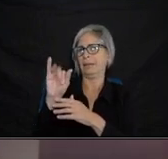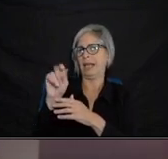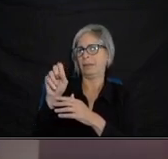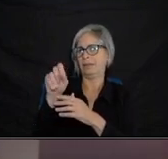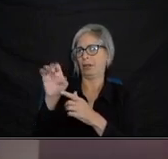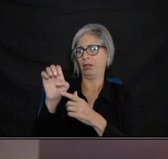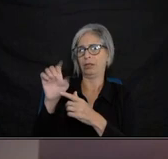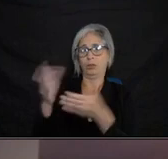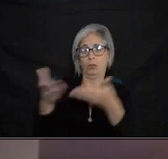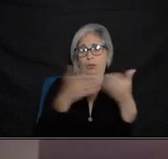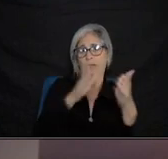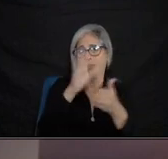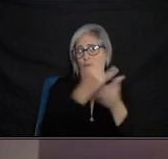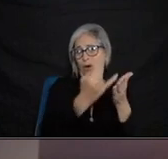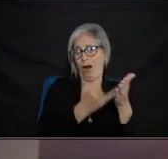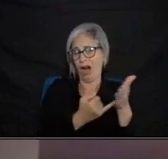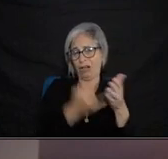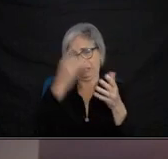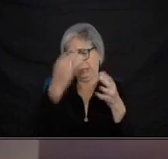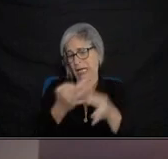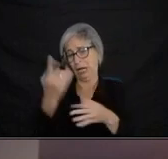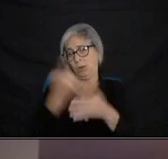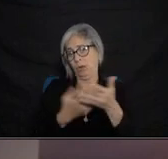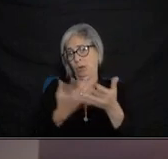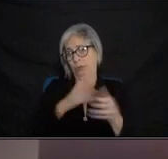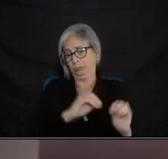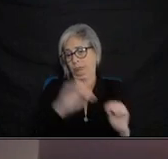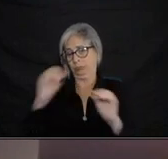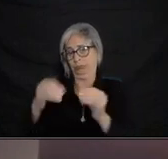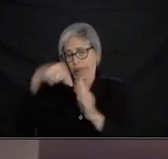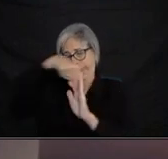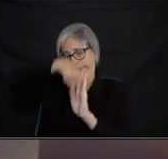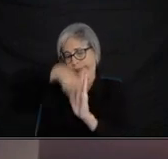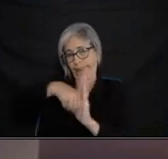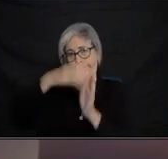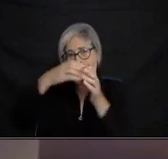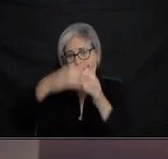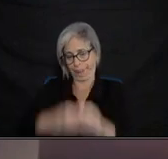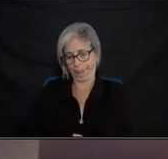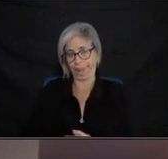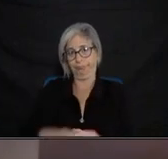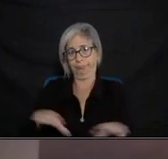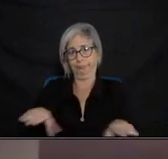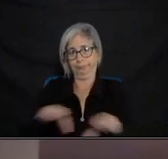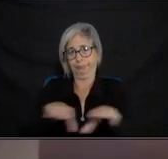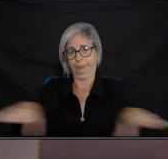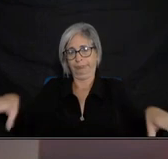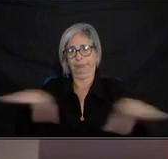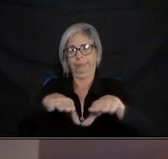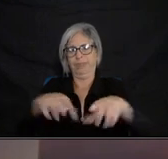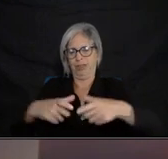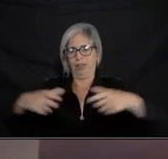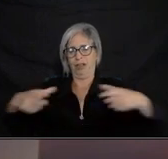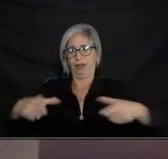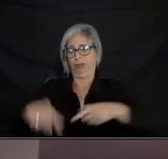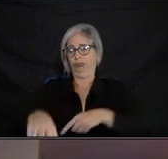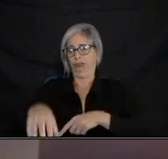archives and decide what you would like to have placed in this. It's a fairly large container that the city